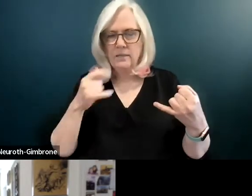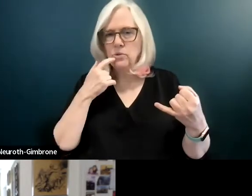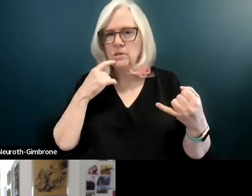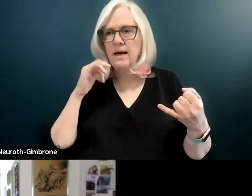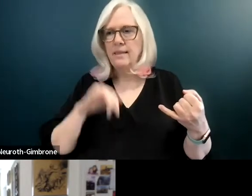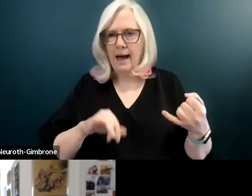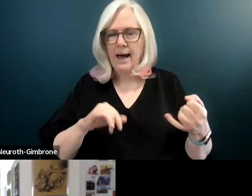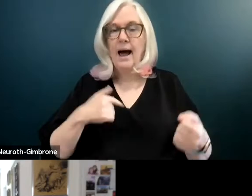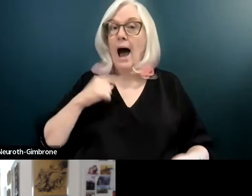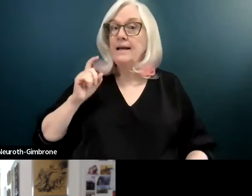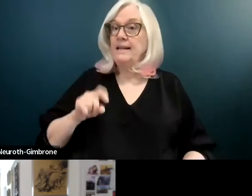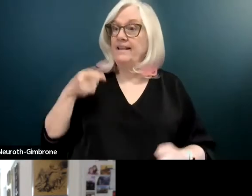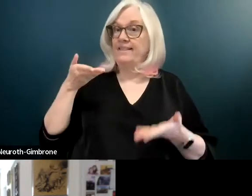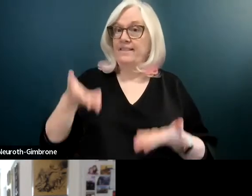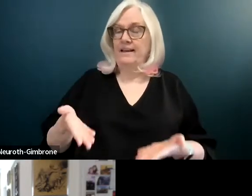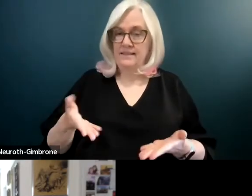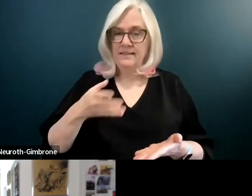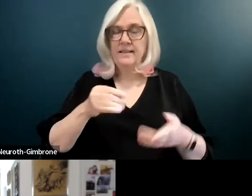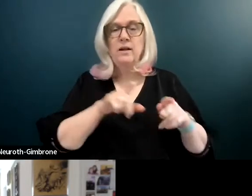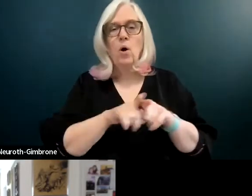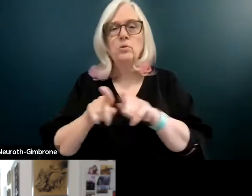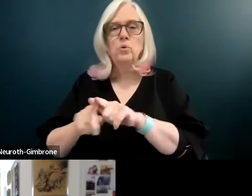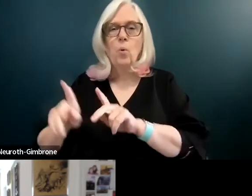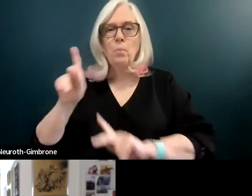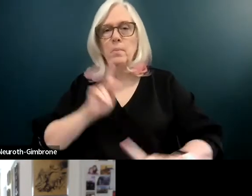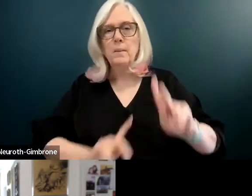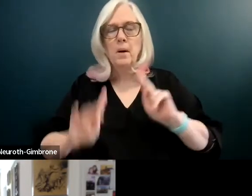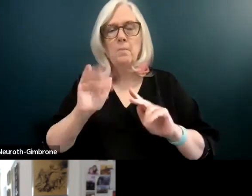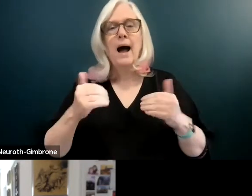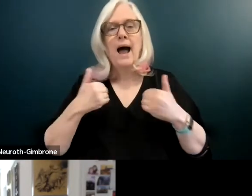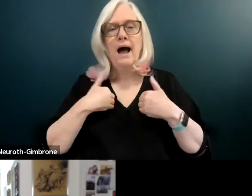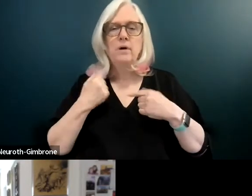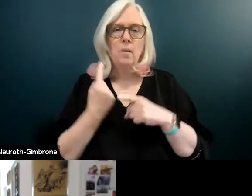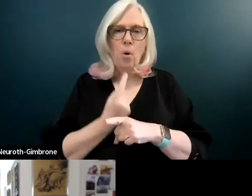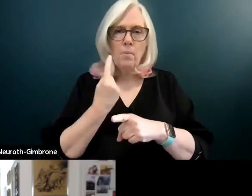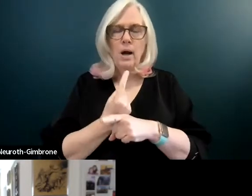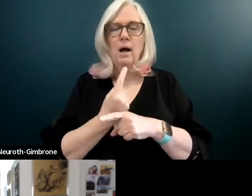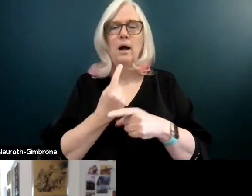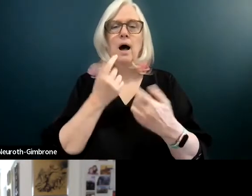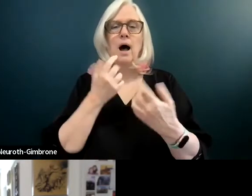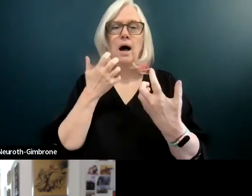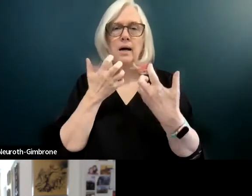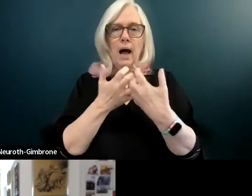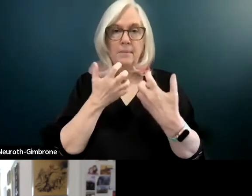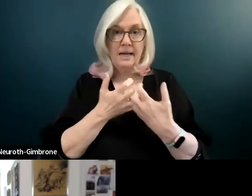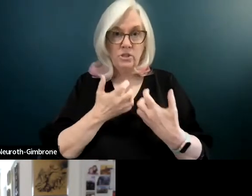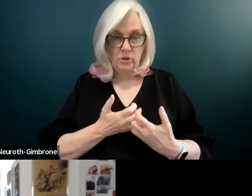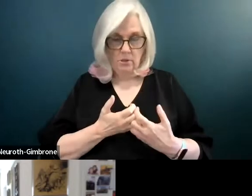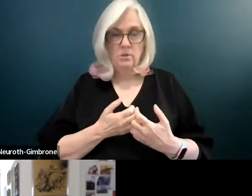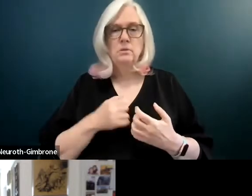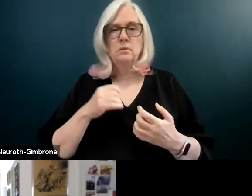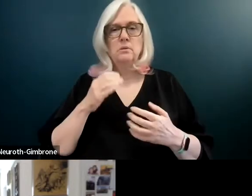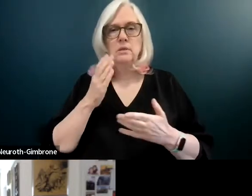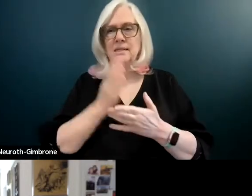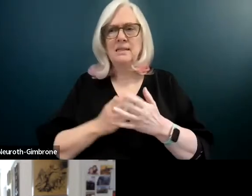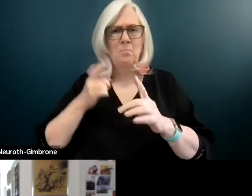I think people also, by having appropriate accommodations, which at some point we'd like not to even